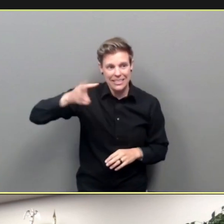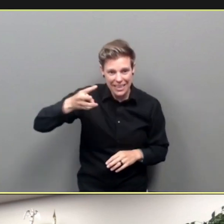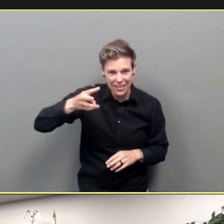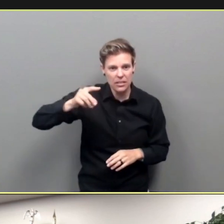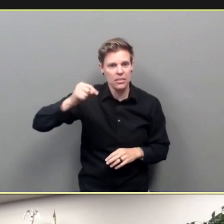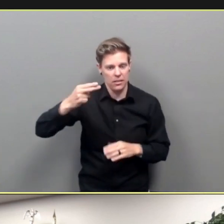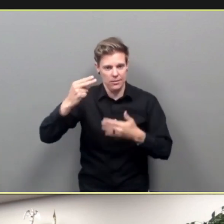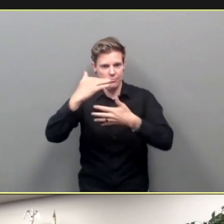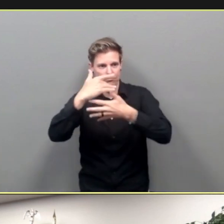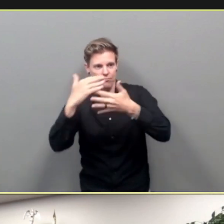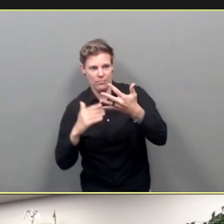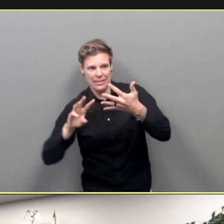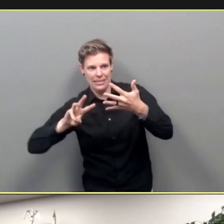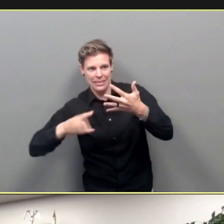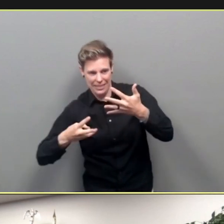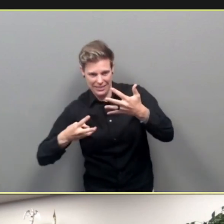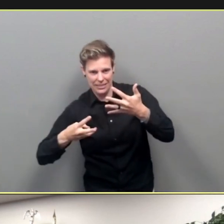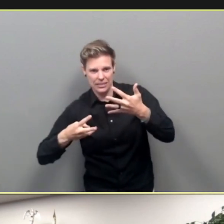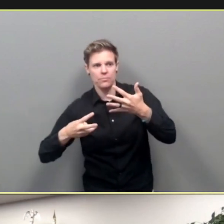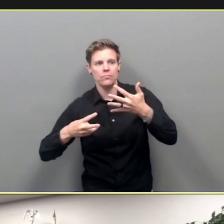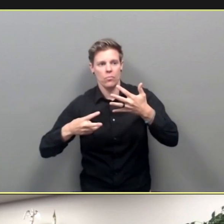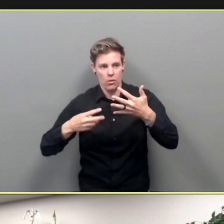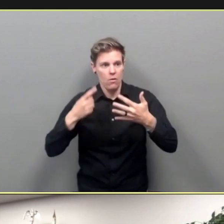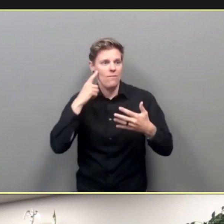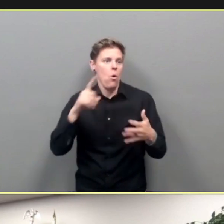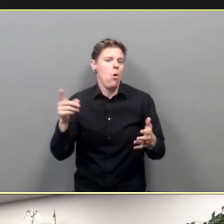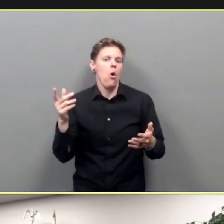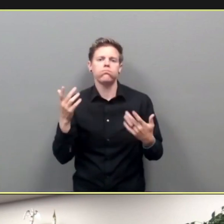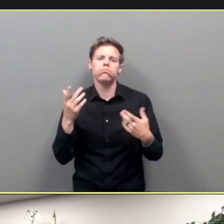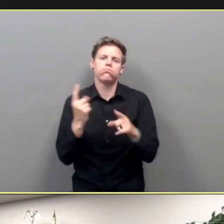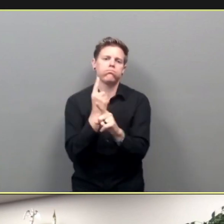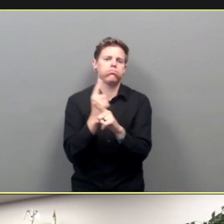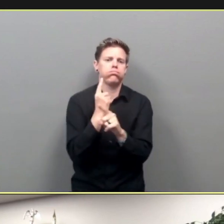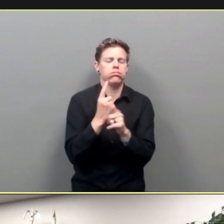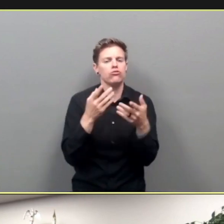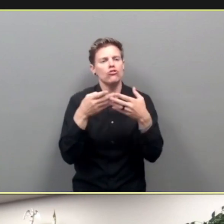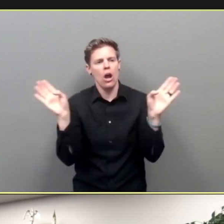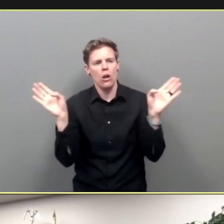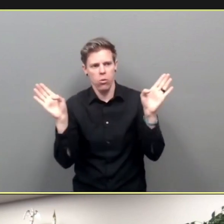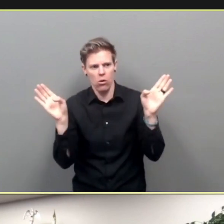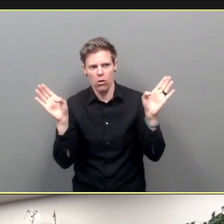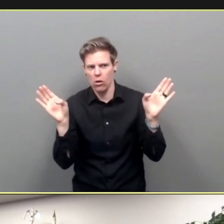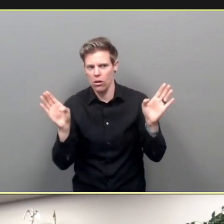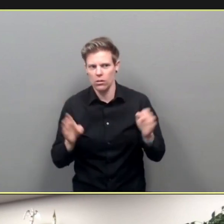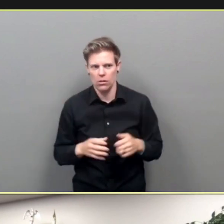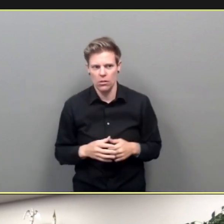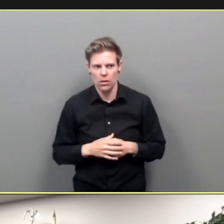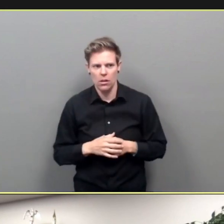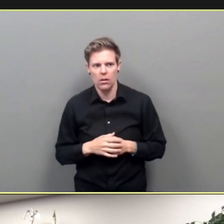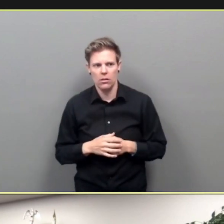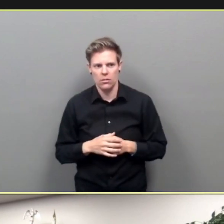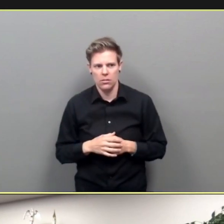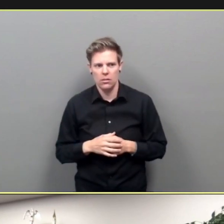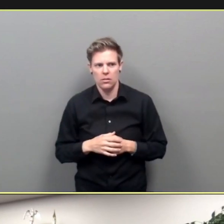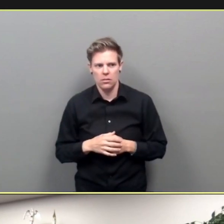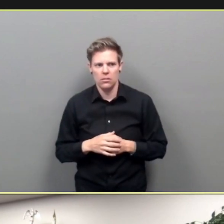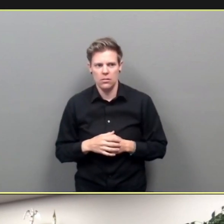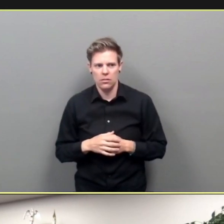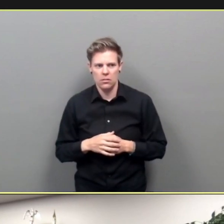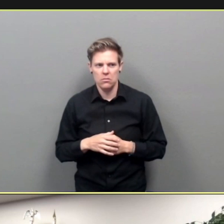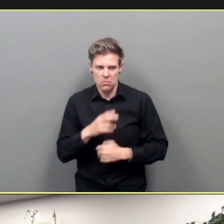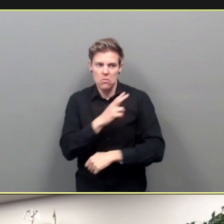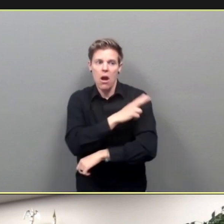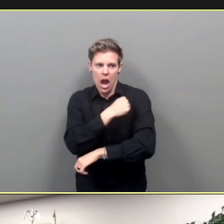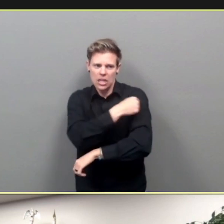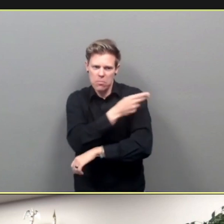of general hospital beds per 10,000 in population. And I think we're in the 40s also. I don't remember the exact